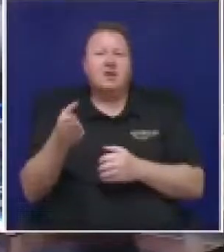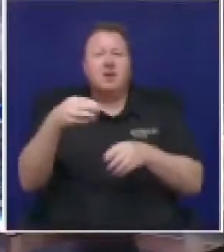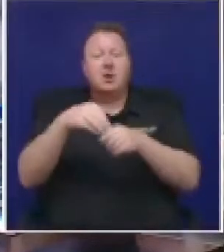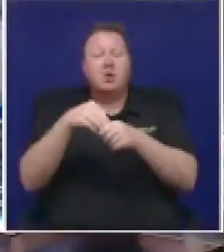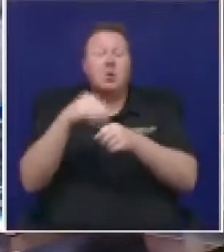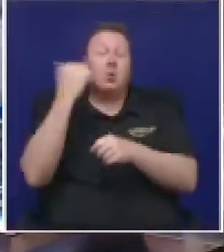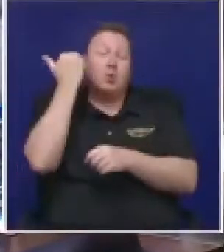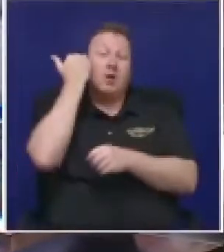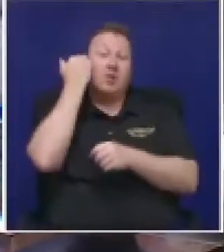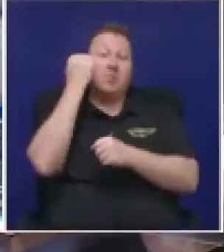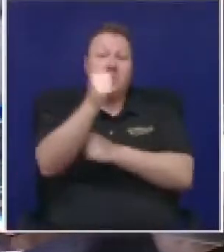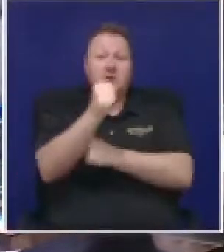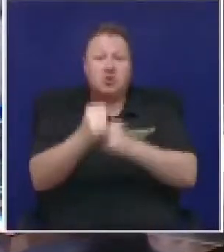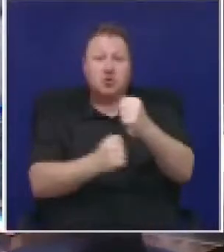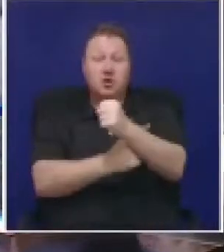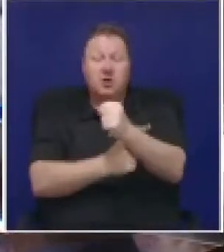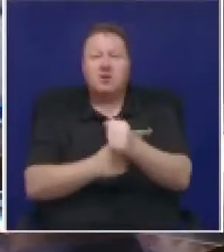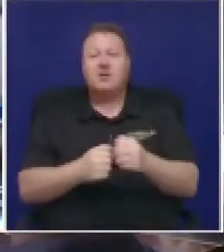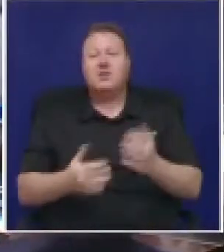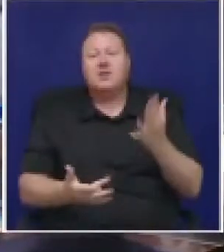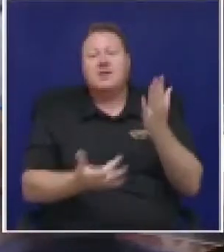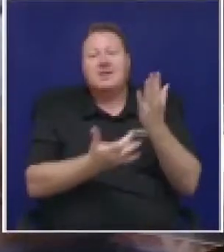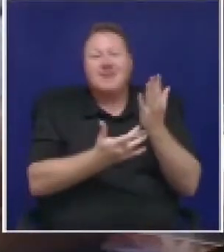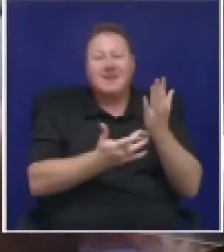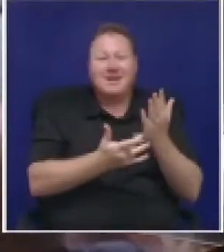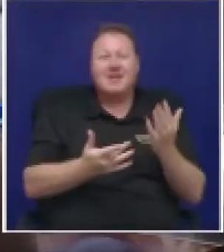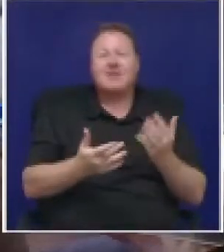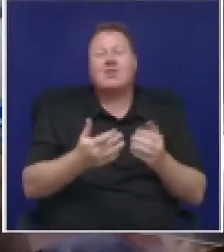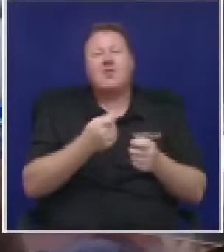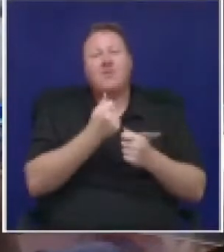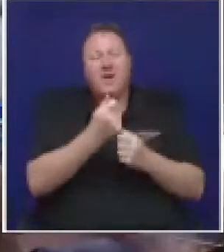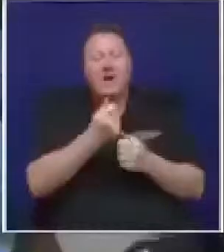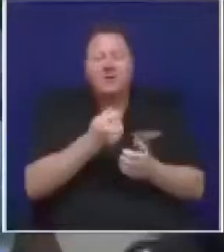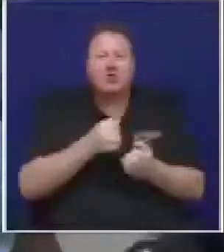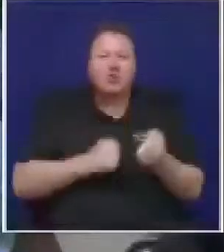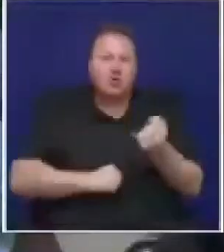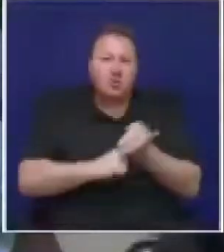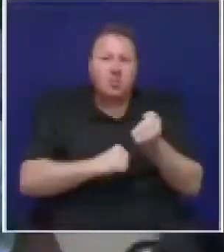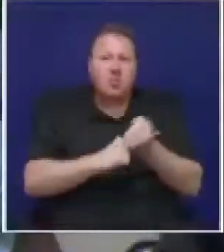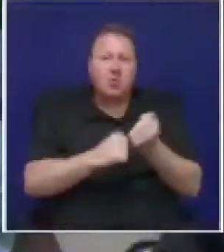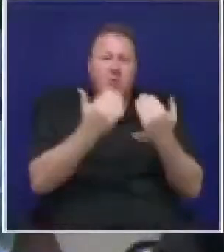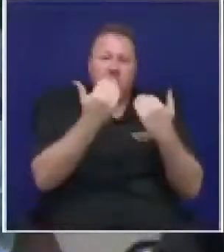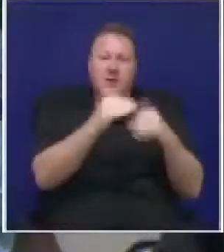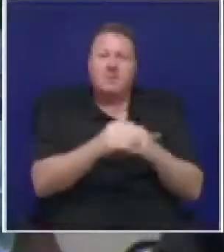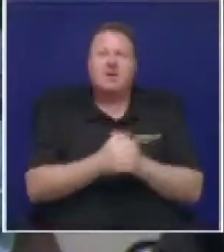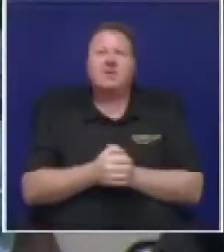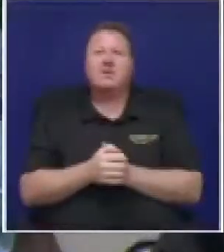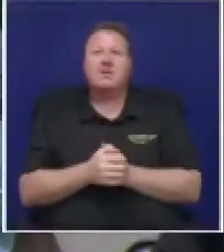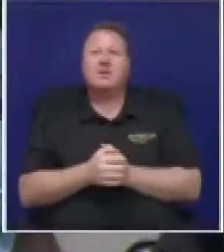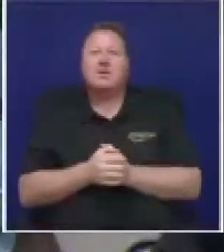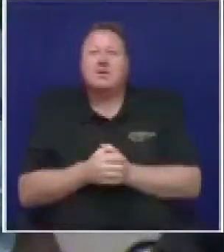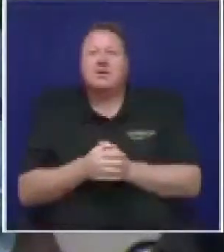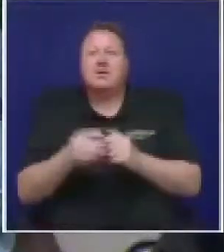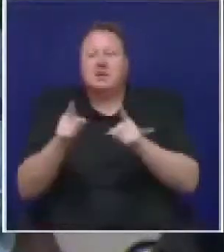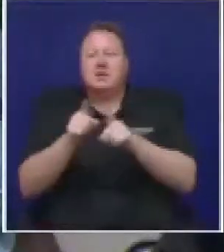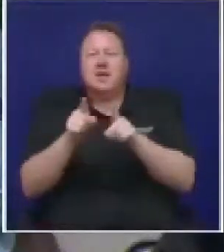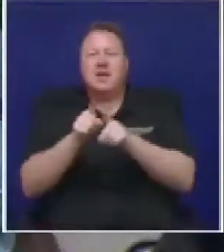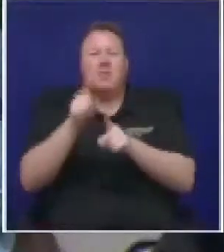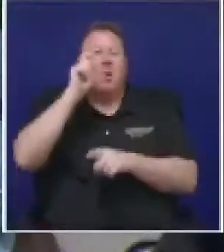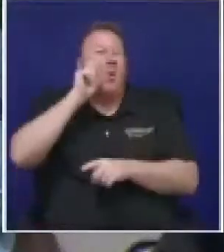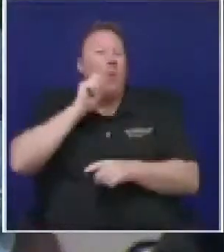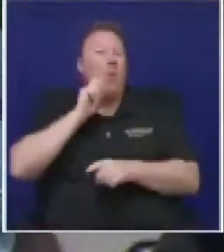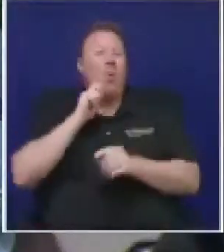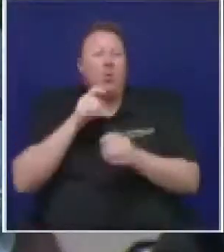structures, limited technical and financial support from the state, and the prevalence of aging leadership that